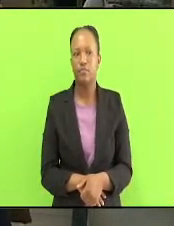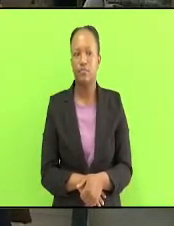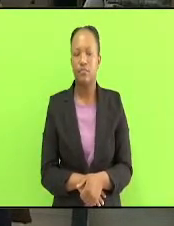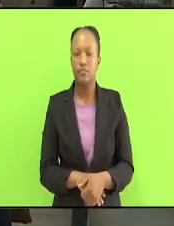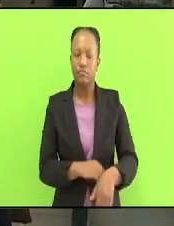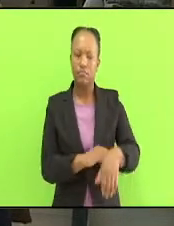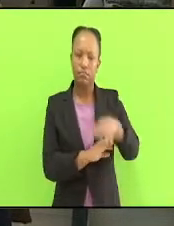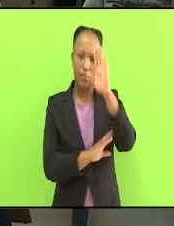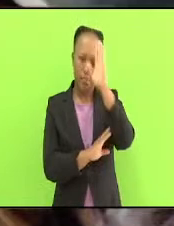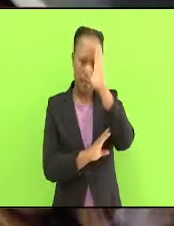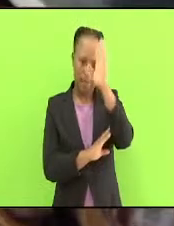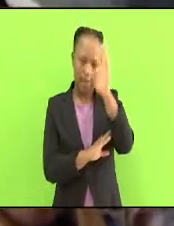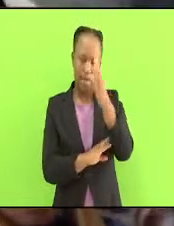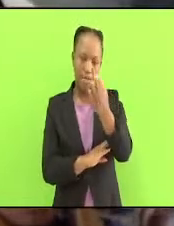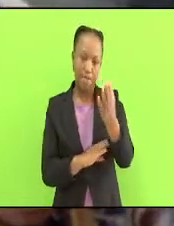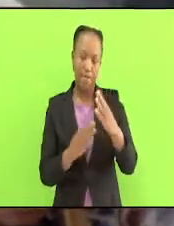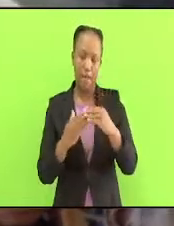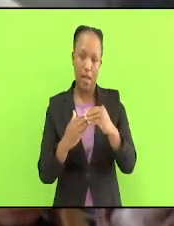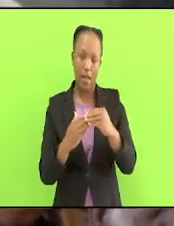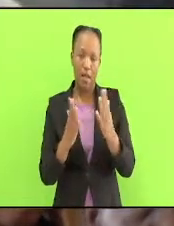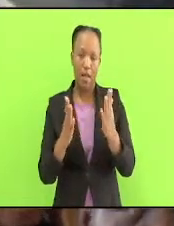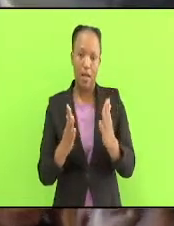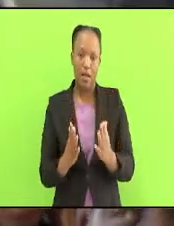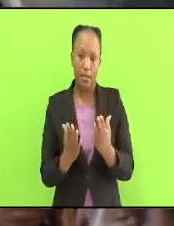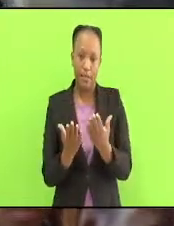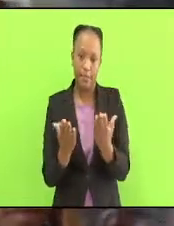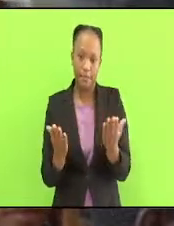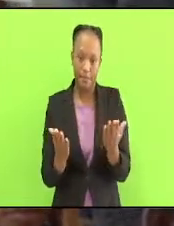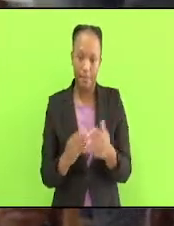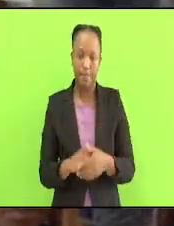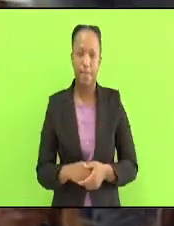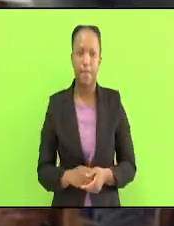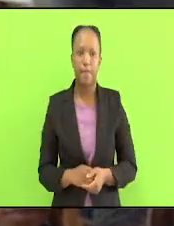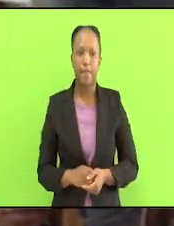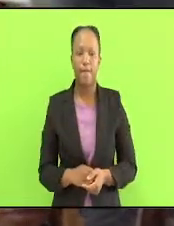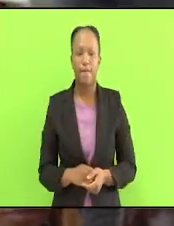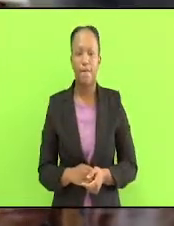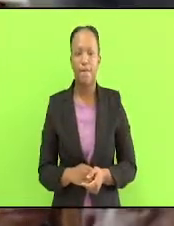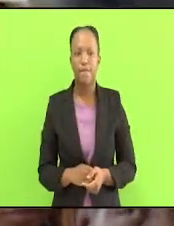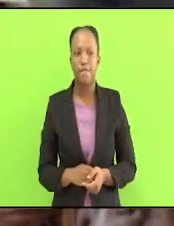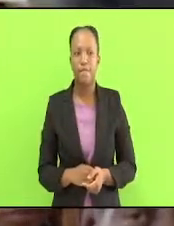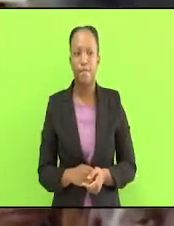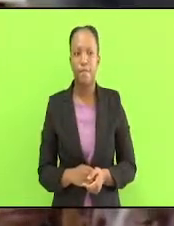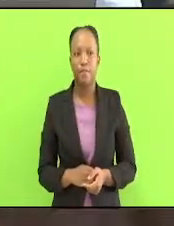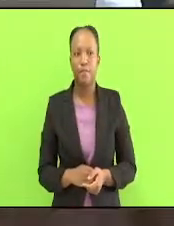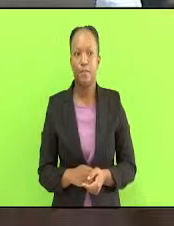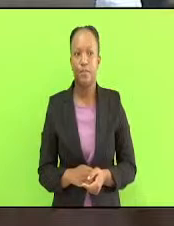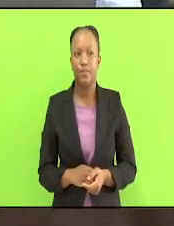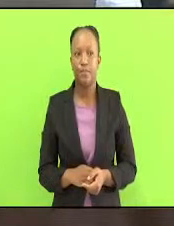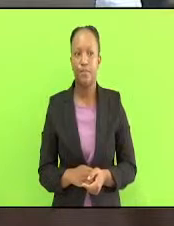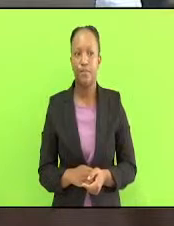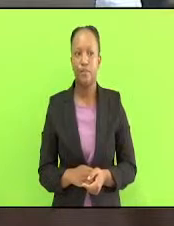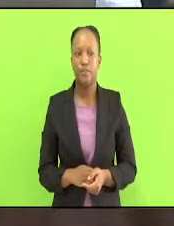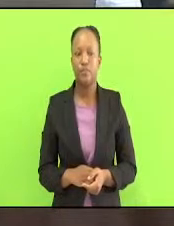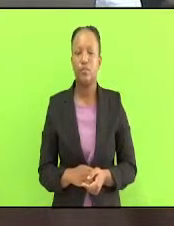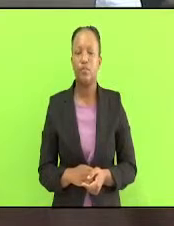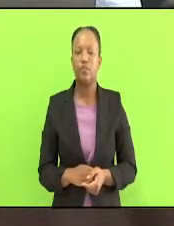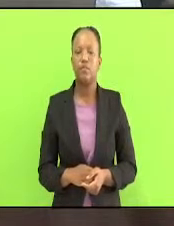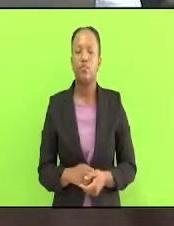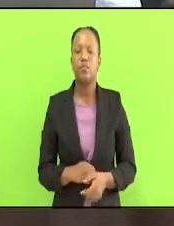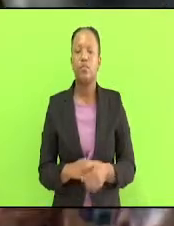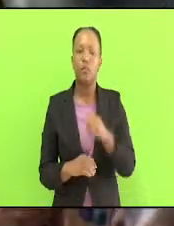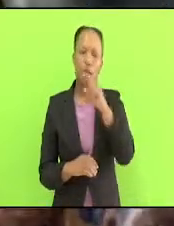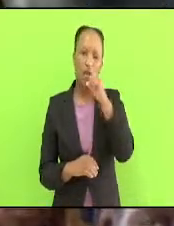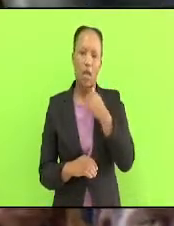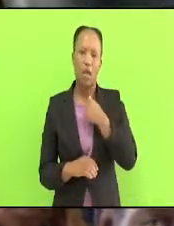Dumelang ketapele. Greetings to leadership. O buang ke Opanyana Musi. My